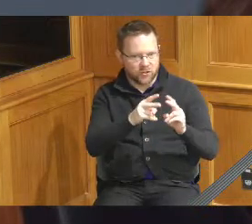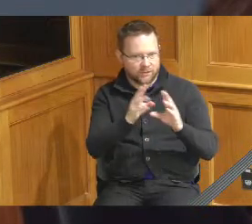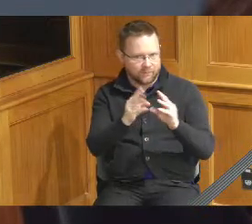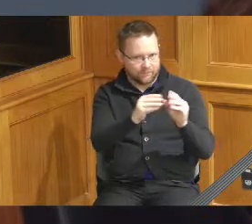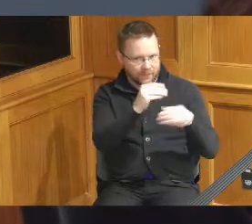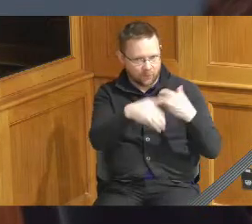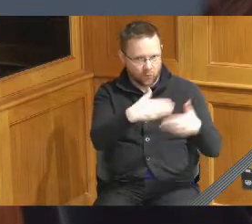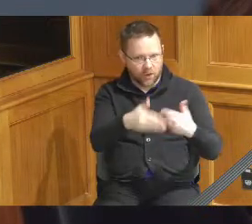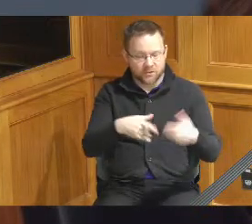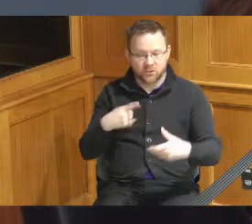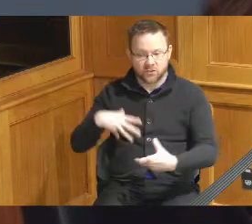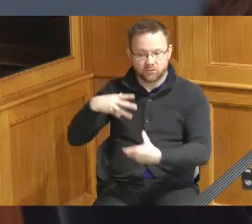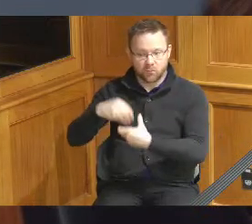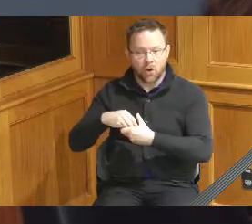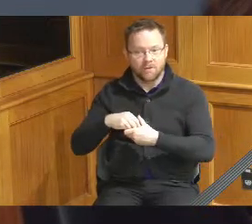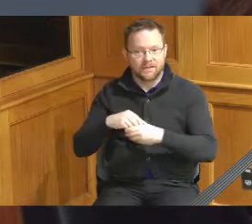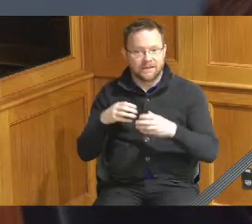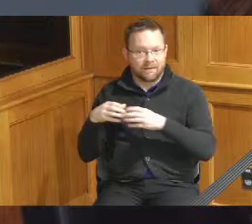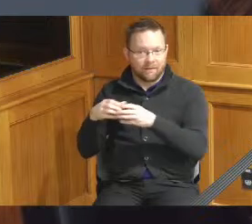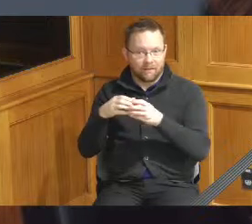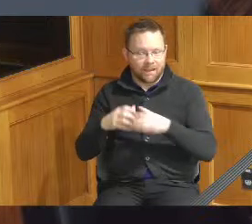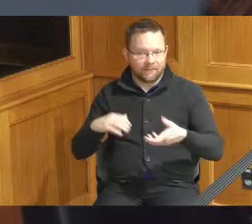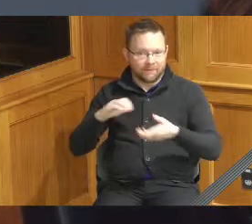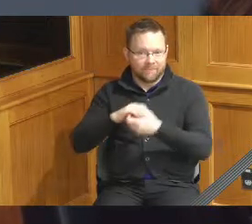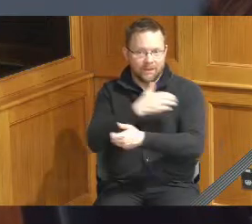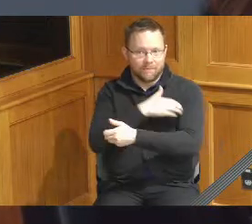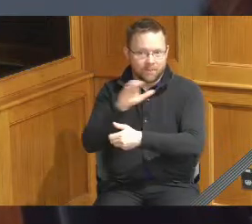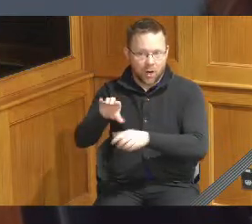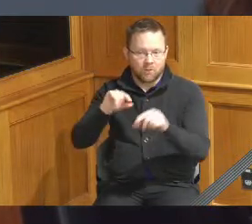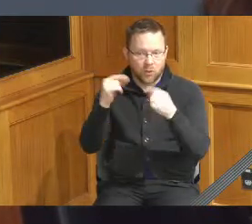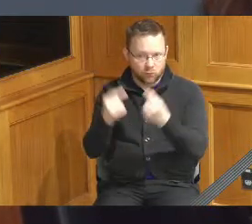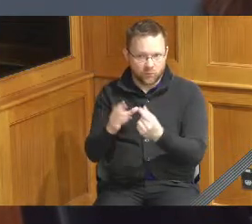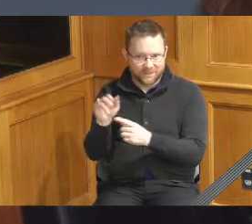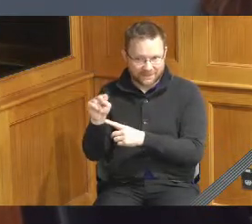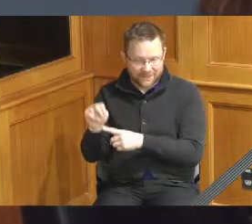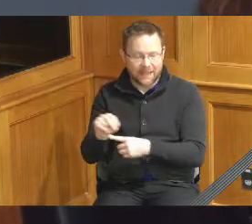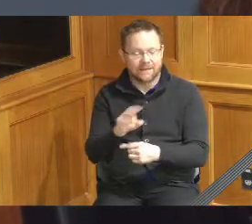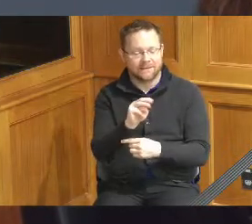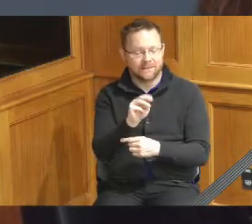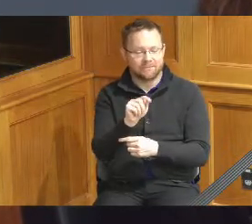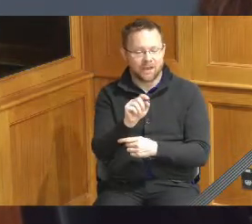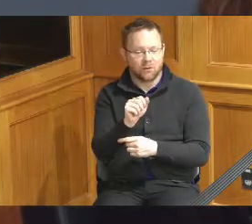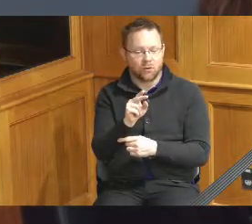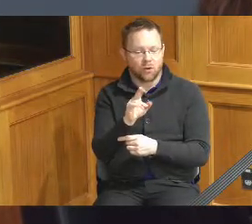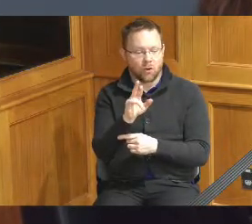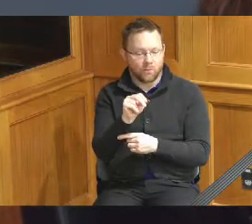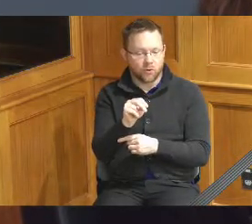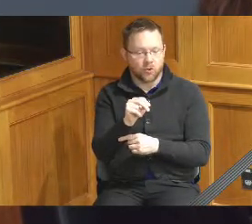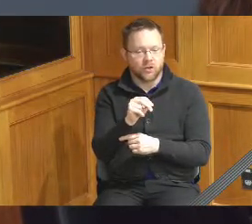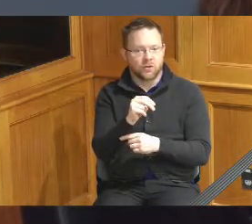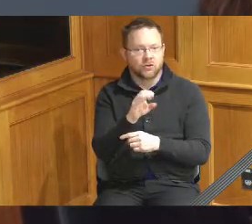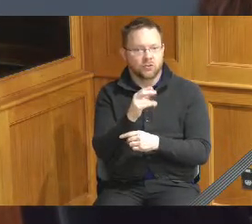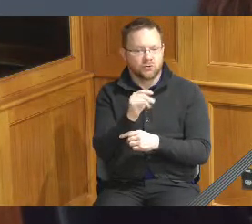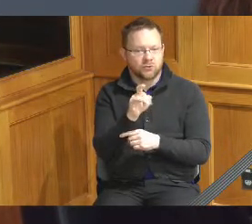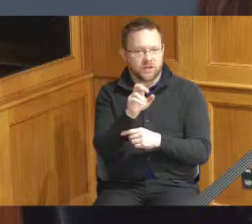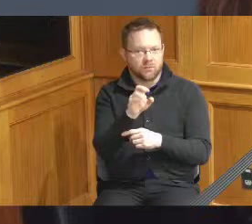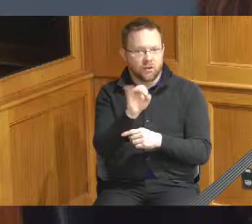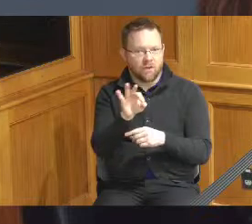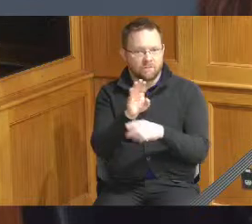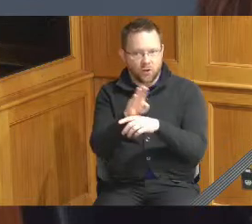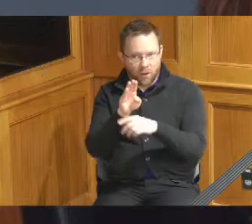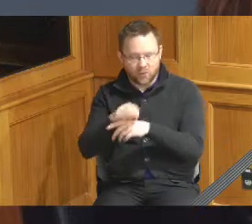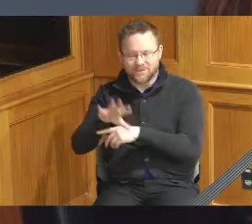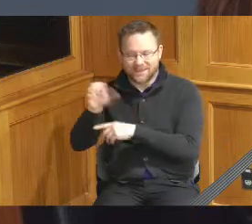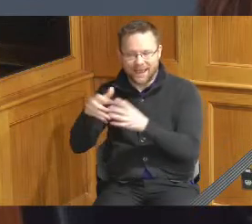Collective Empowerment Group of Metro Cincinnati, the Mount Auburn Chamber of Commerce, the African American Chamber of Commerce, and